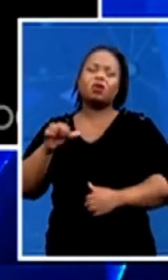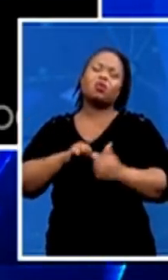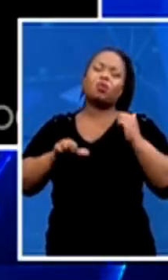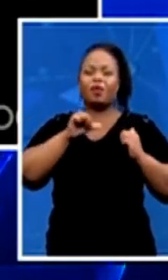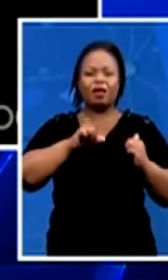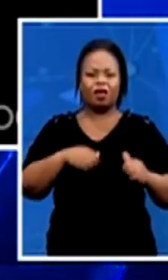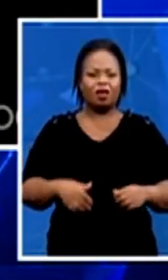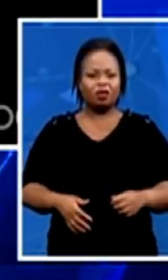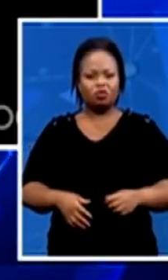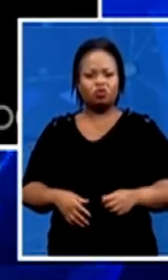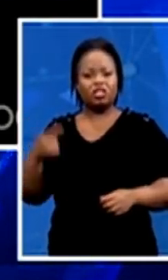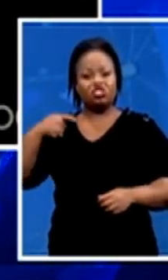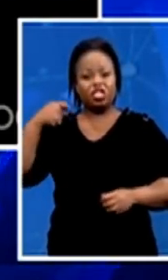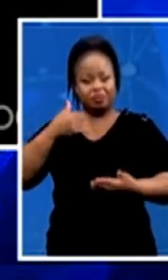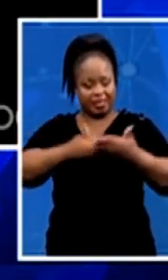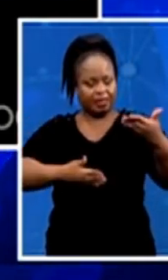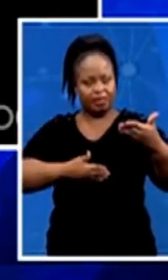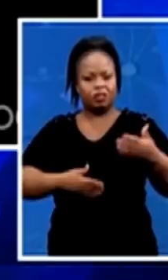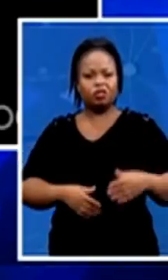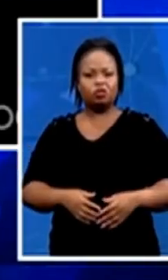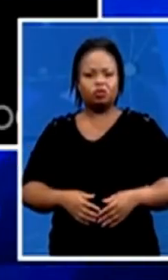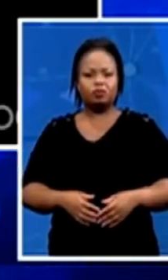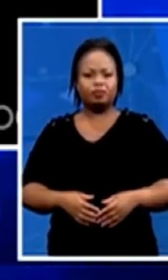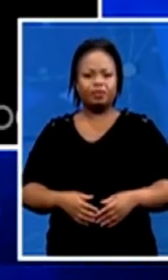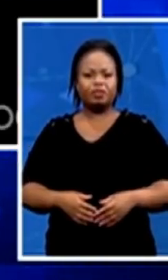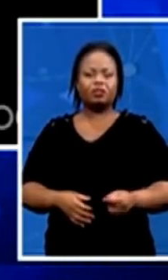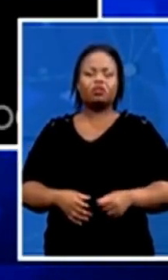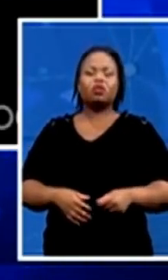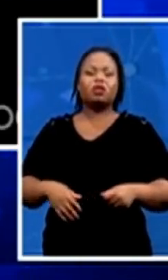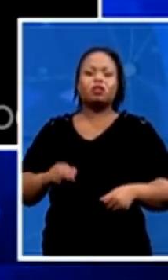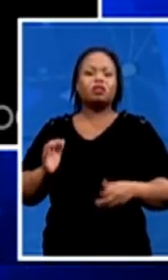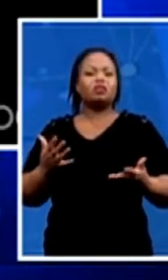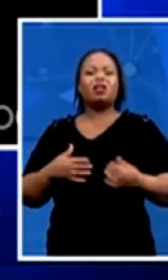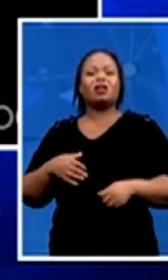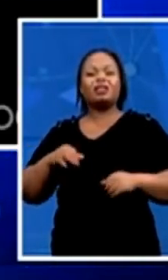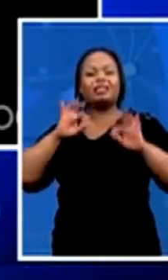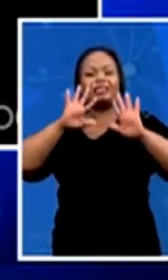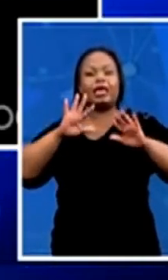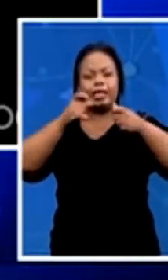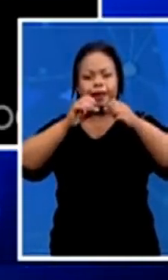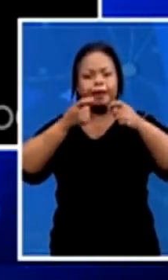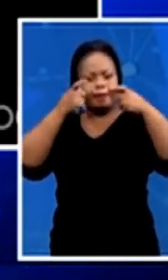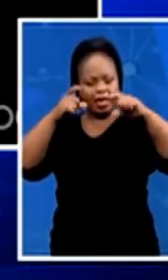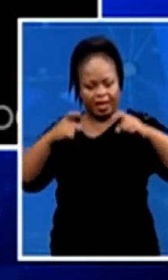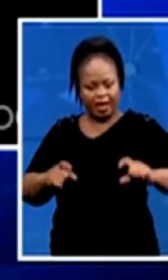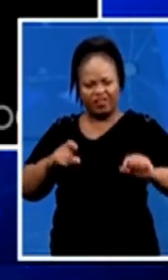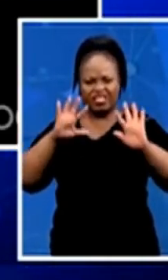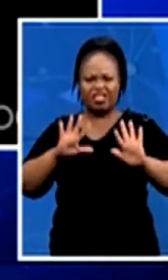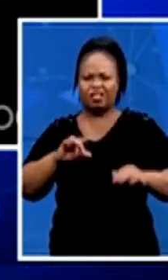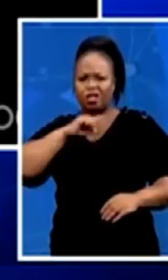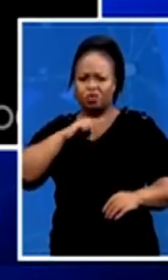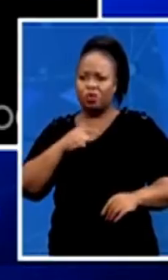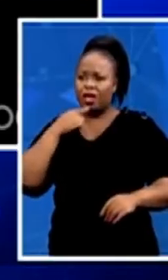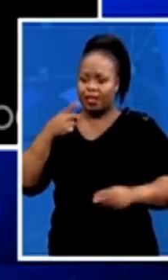you not less than 10 passages that refer to that. That is why the minority judgment says, let's